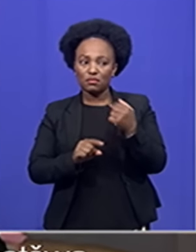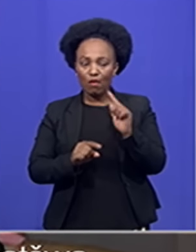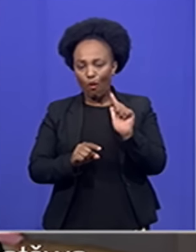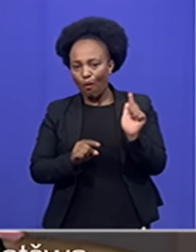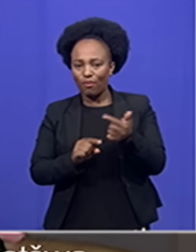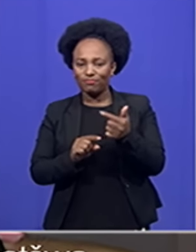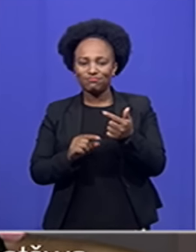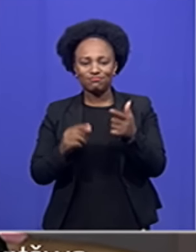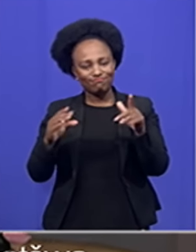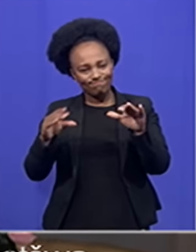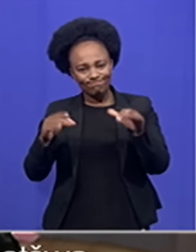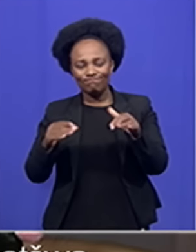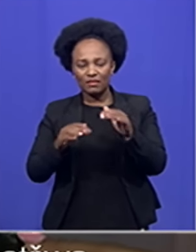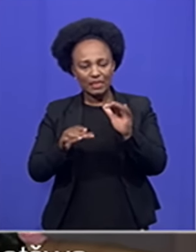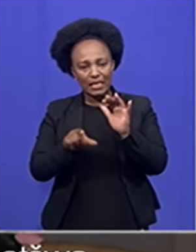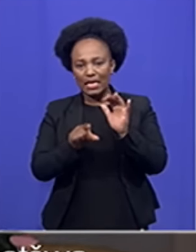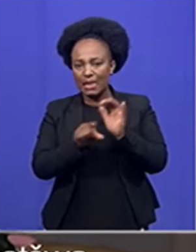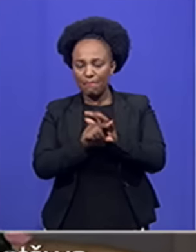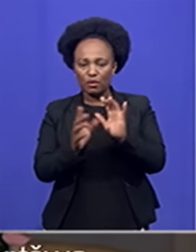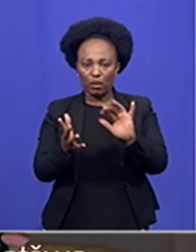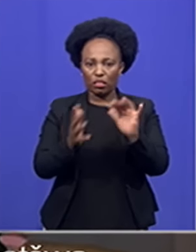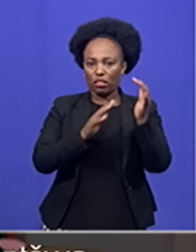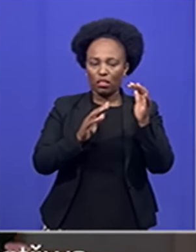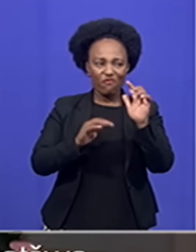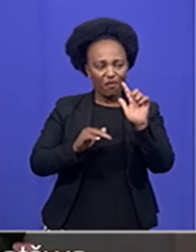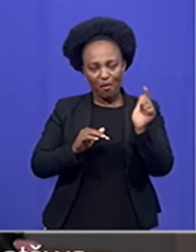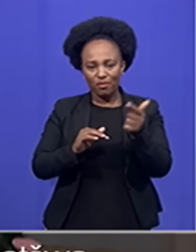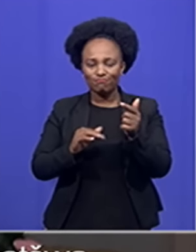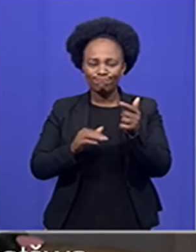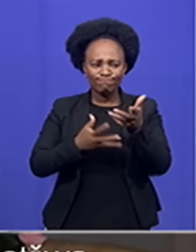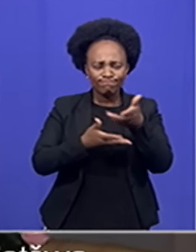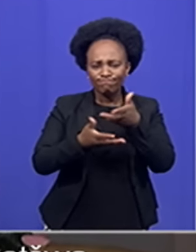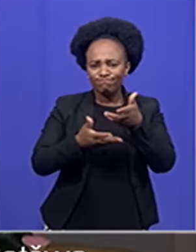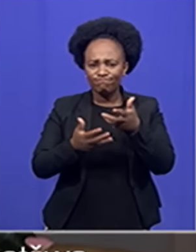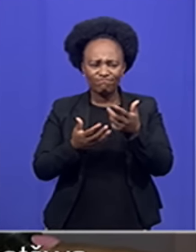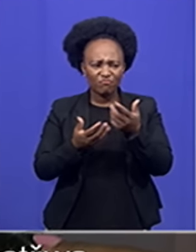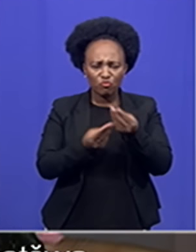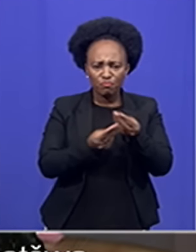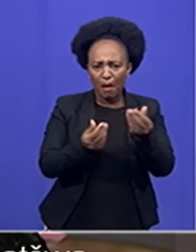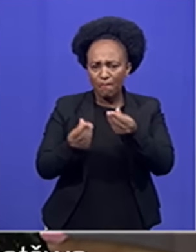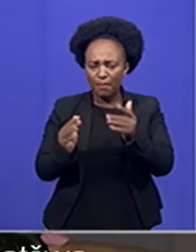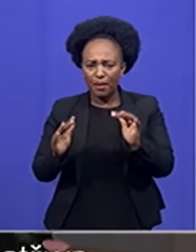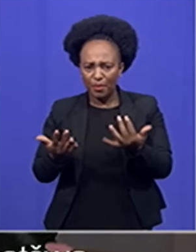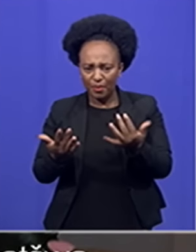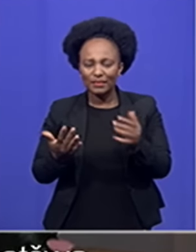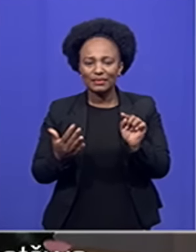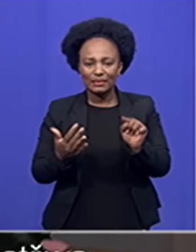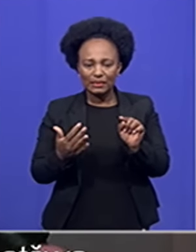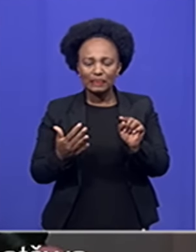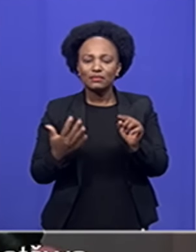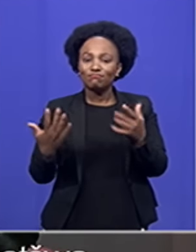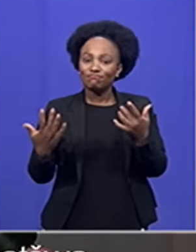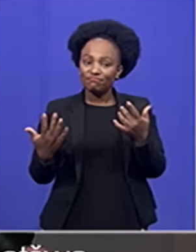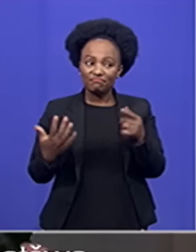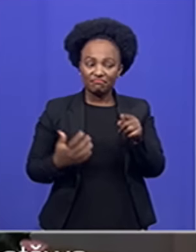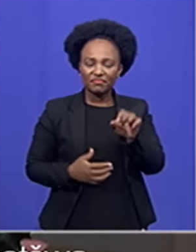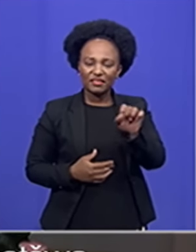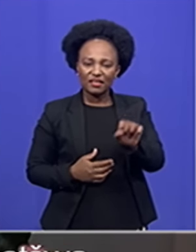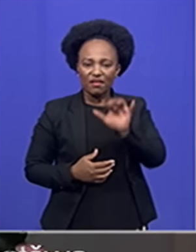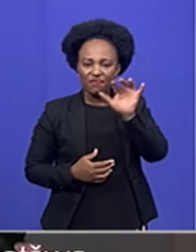yaanong re tshwanela ke gore e ne gore re buisanela gore response ya rona ke entseng yang ya ka re amega go sa kgathala serwa ke ka mo Africa